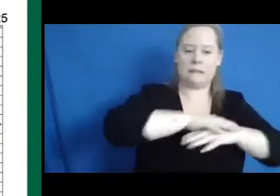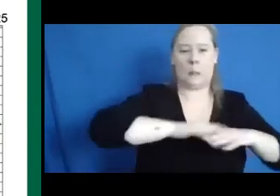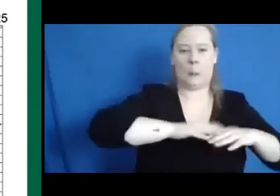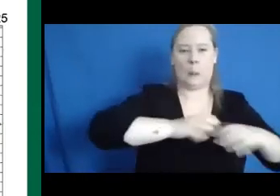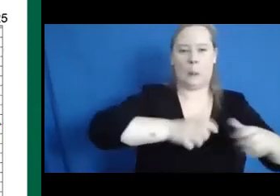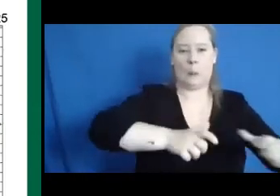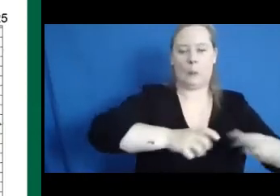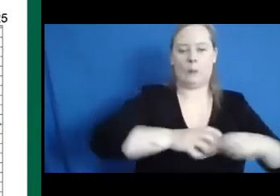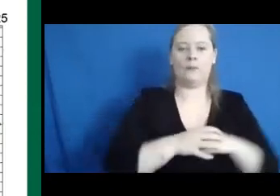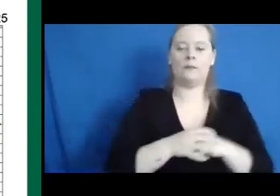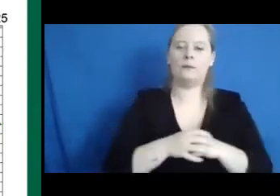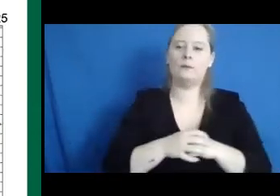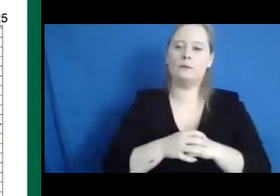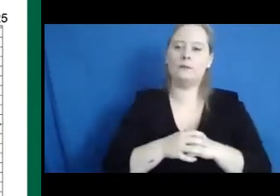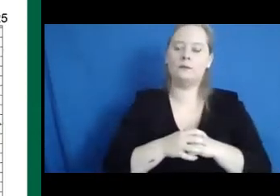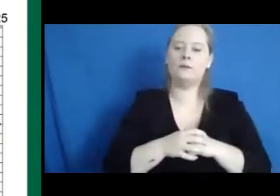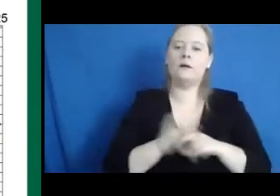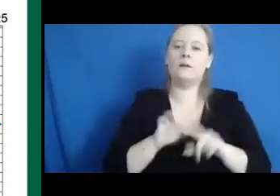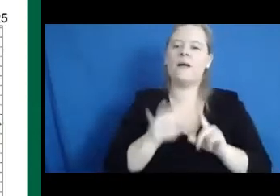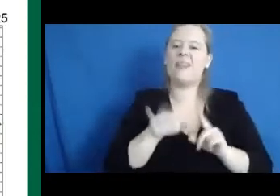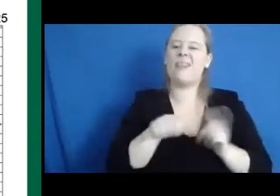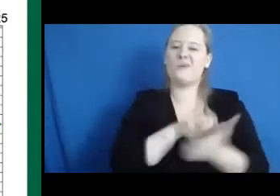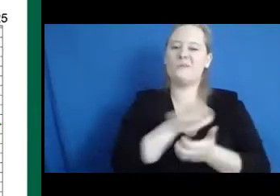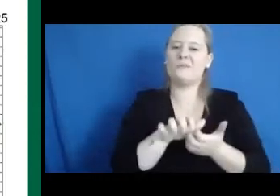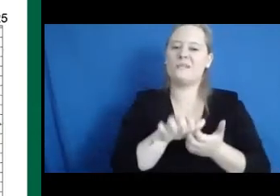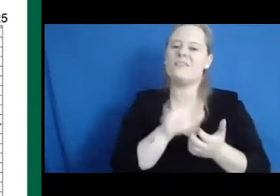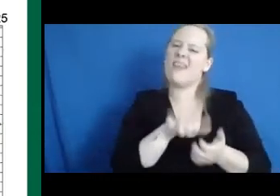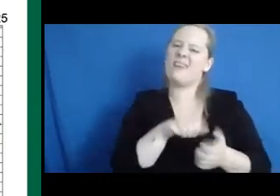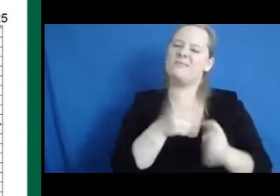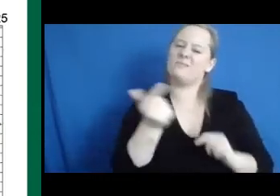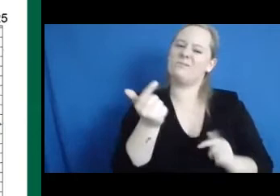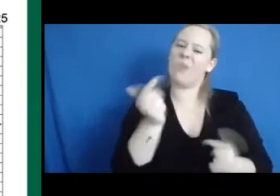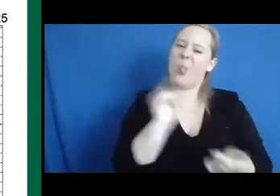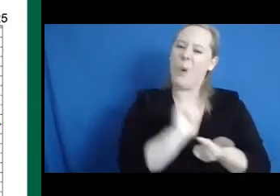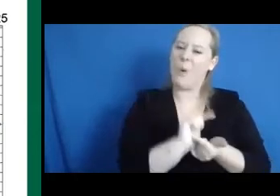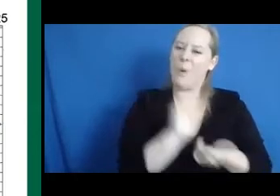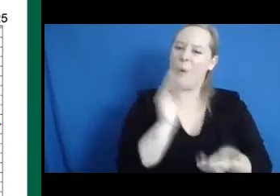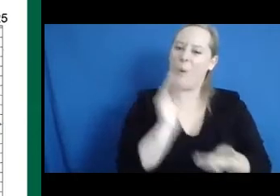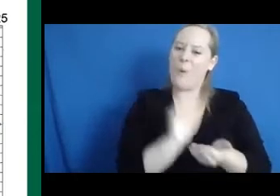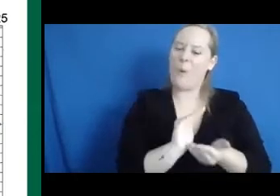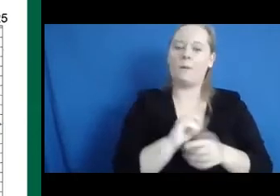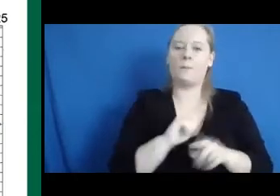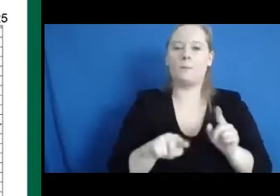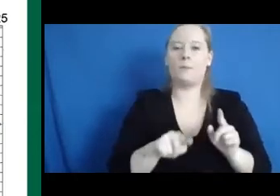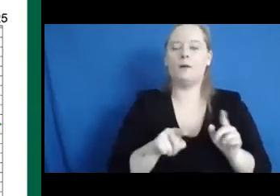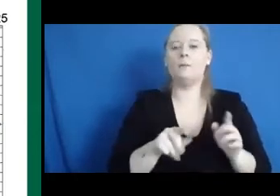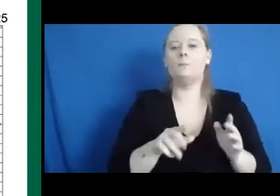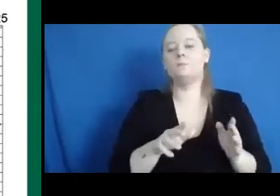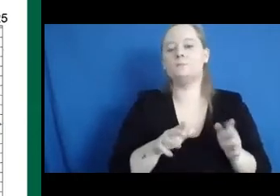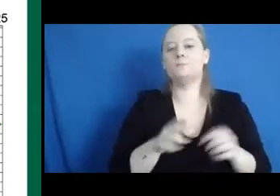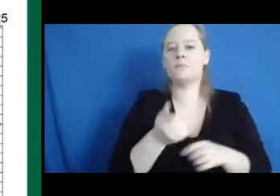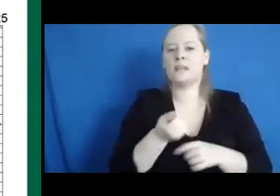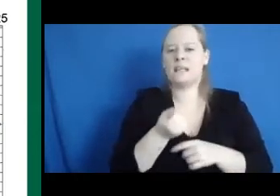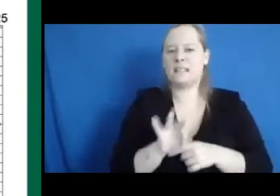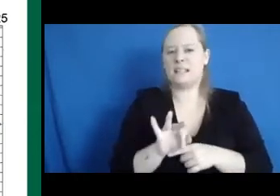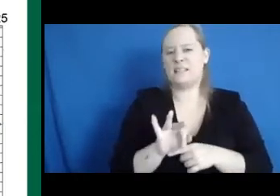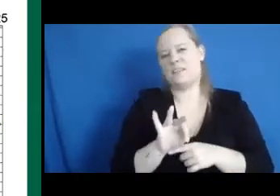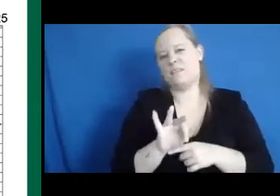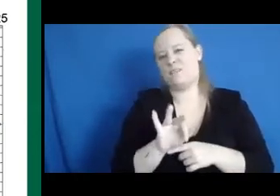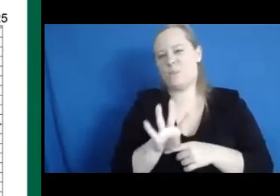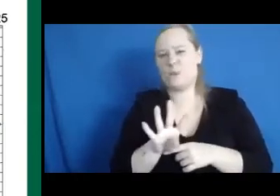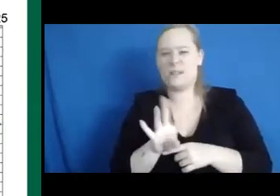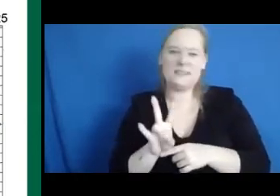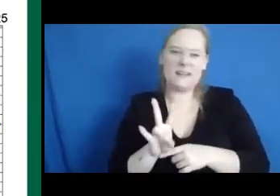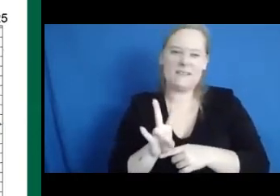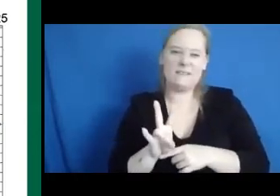But those concentrations are quite low in these elements, but then you get into kind of the 1947 to